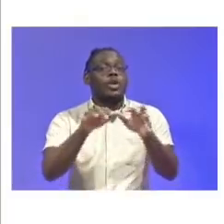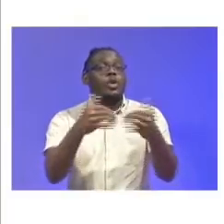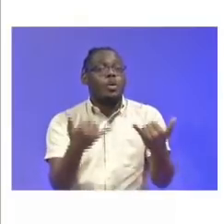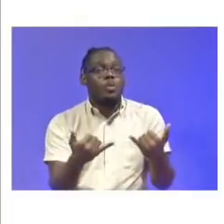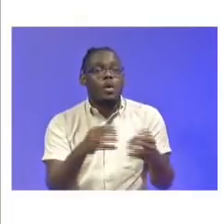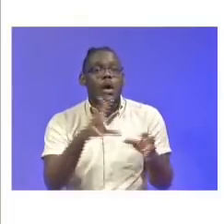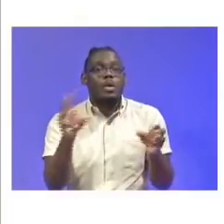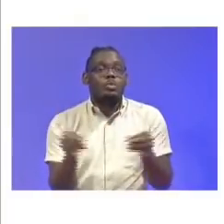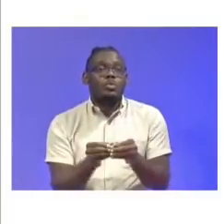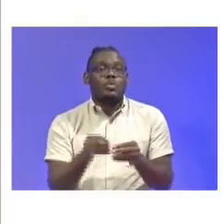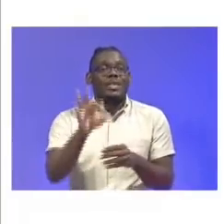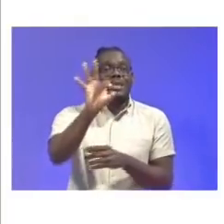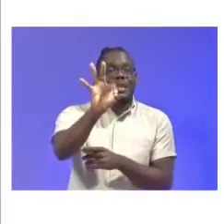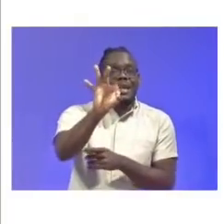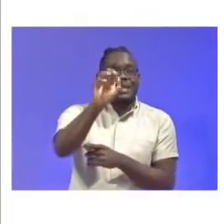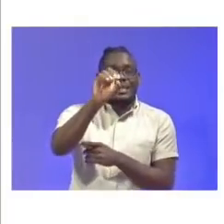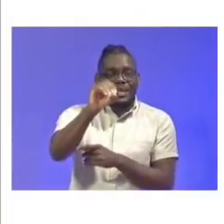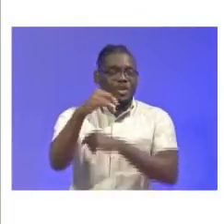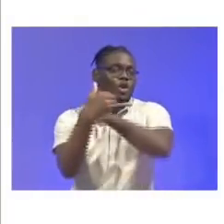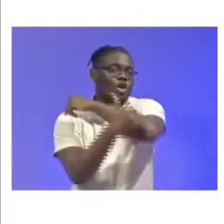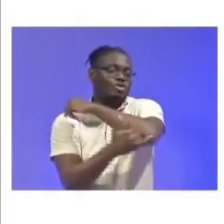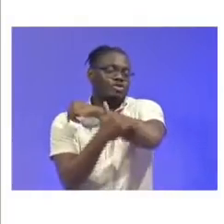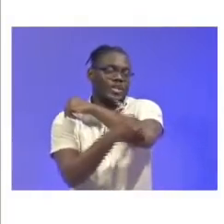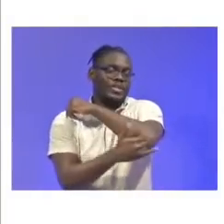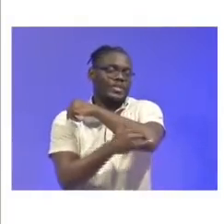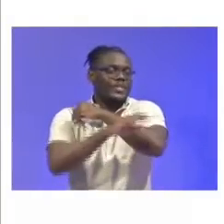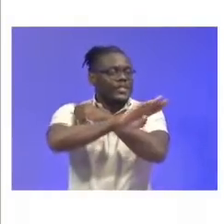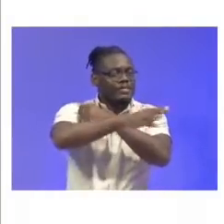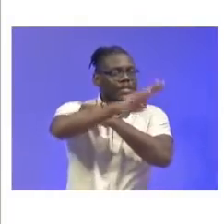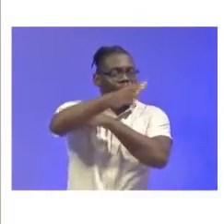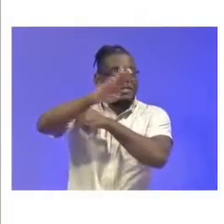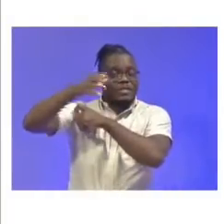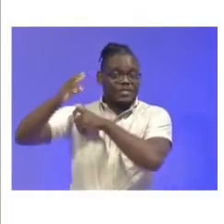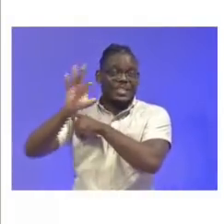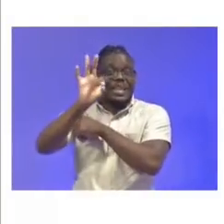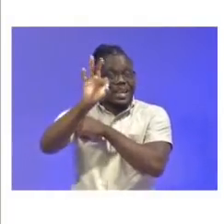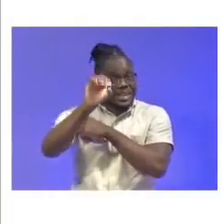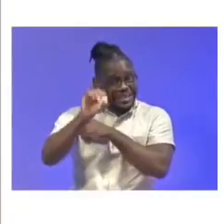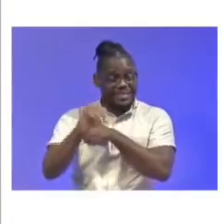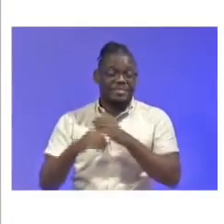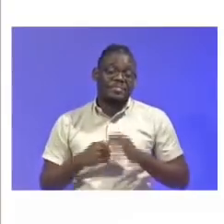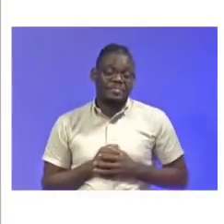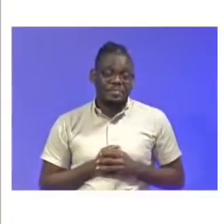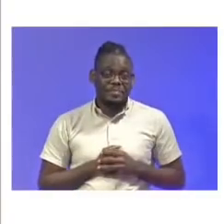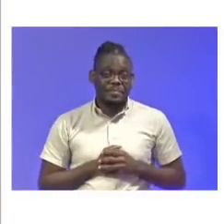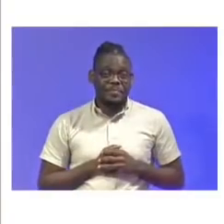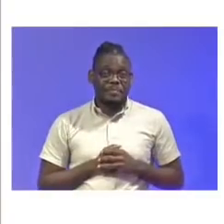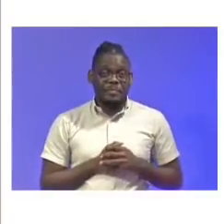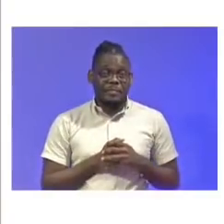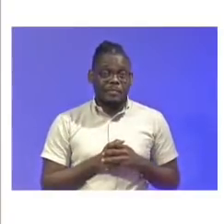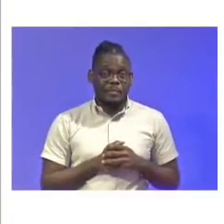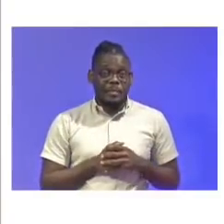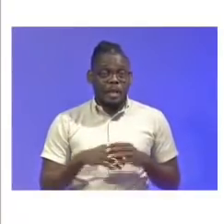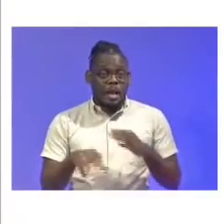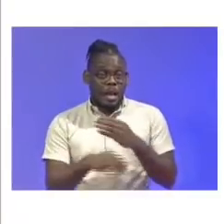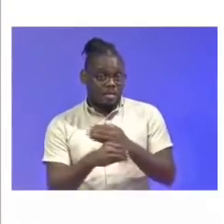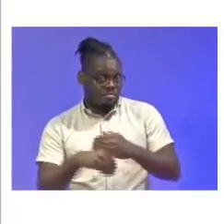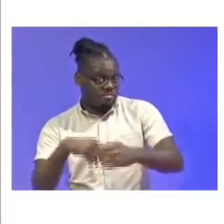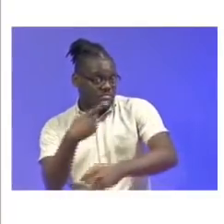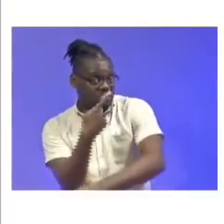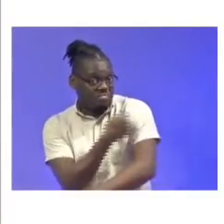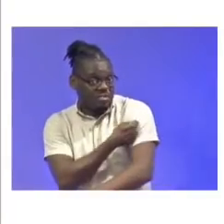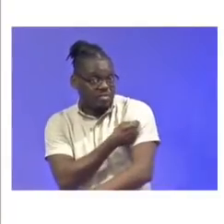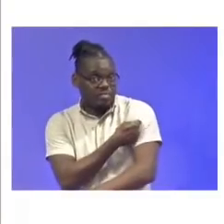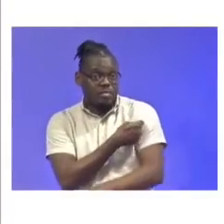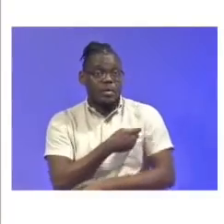Compounding that, and to add to that, is where are we with our vaccination booster program. We started